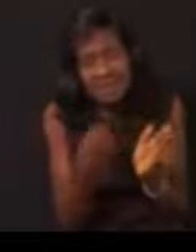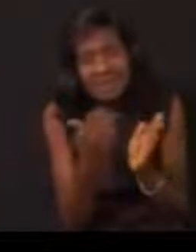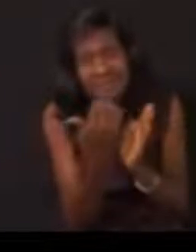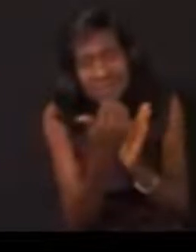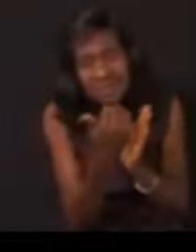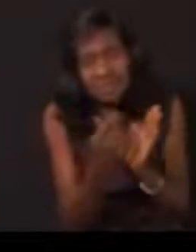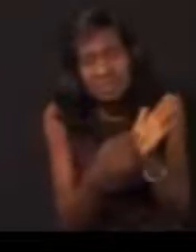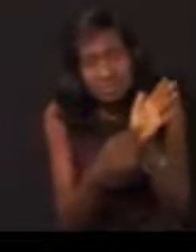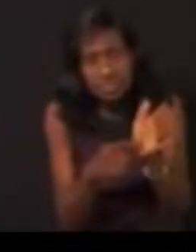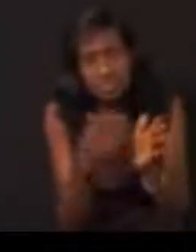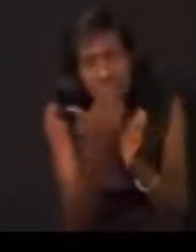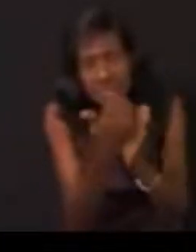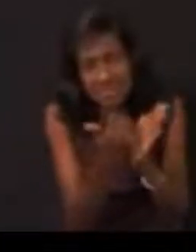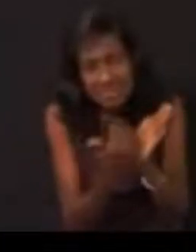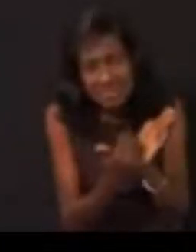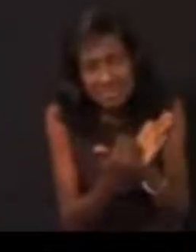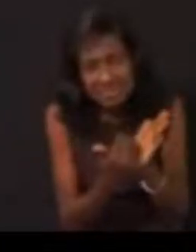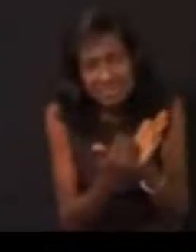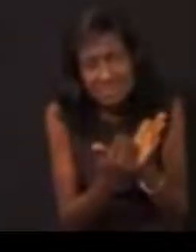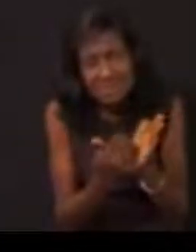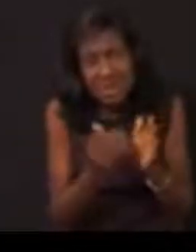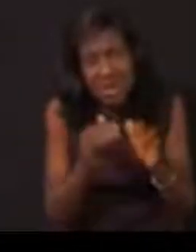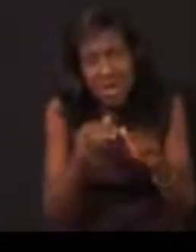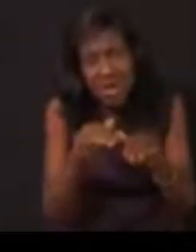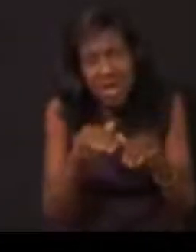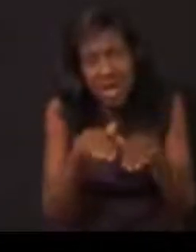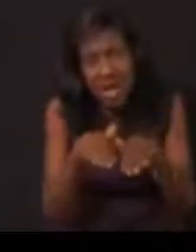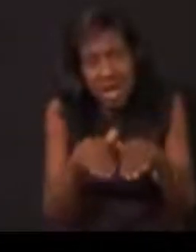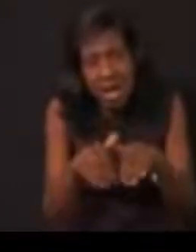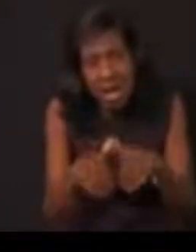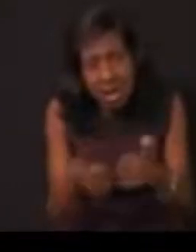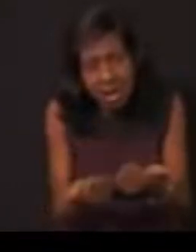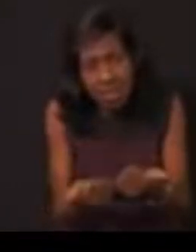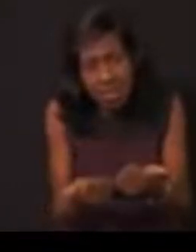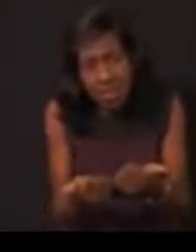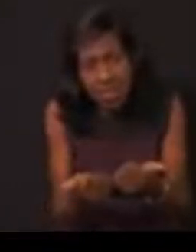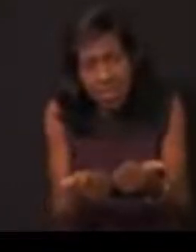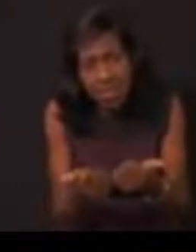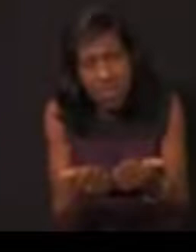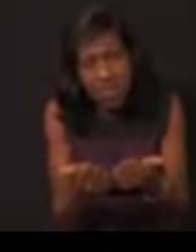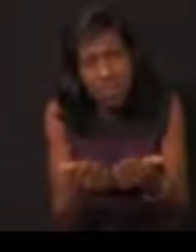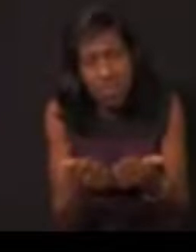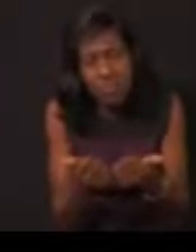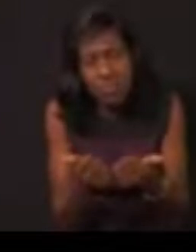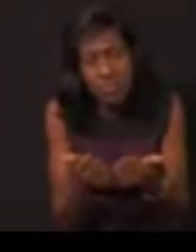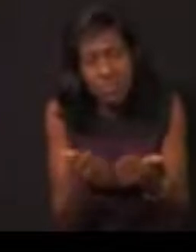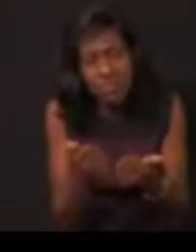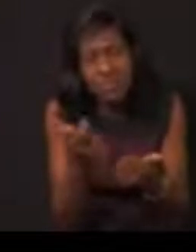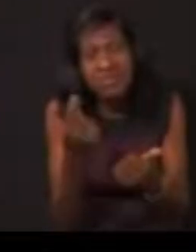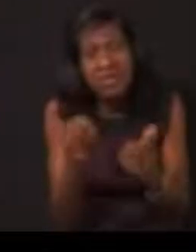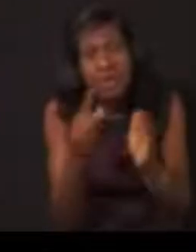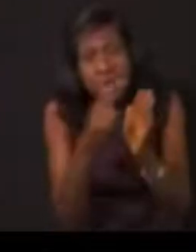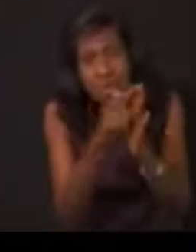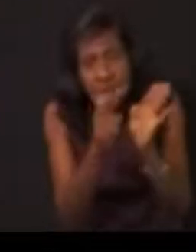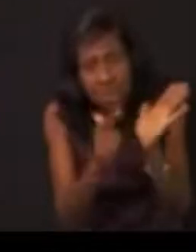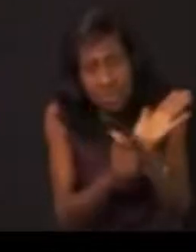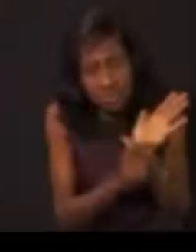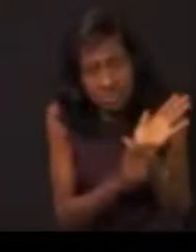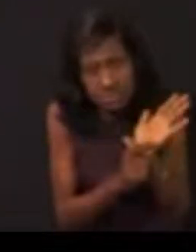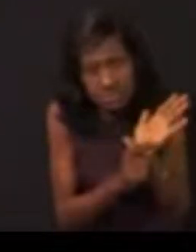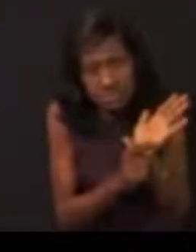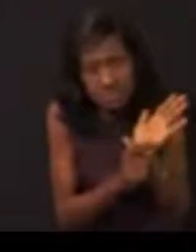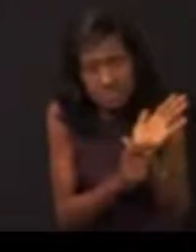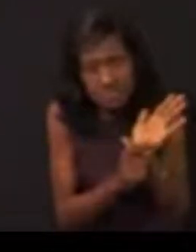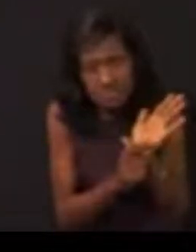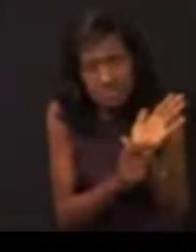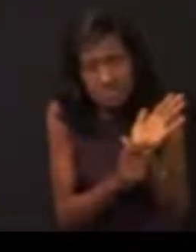of circumstances under which amendments made to the underlying laws by